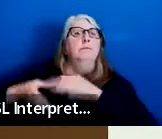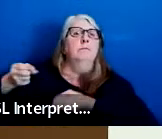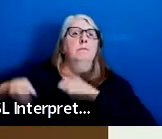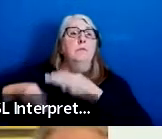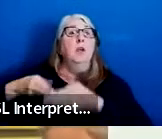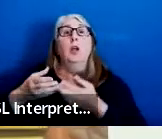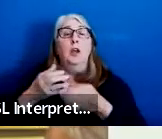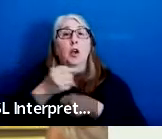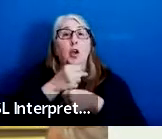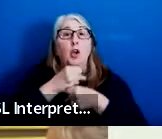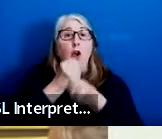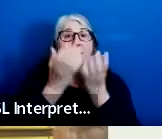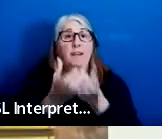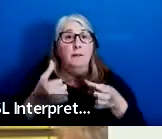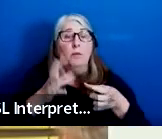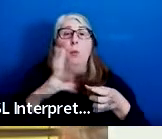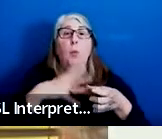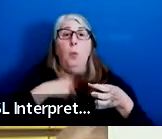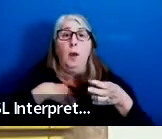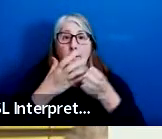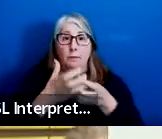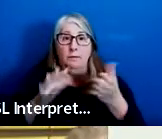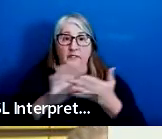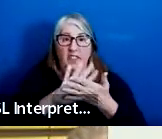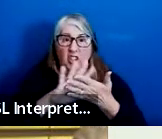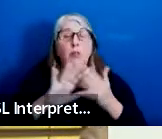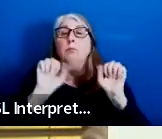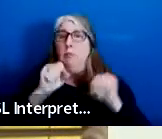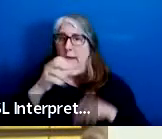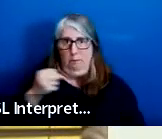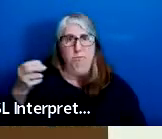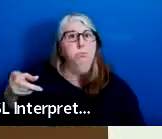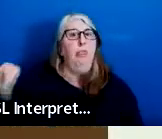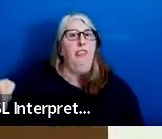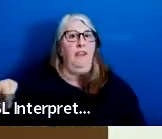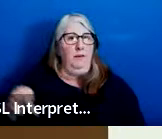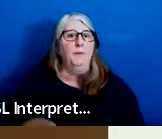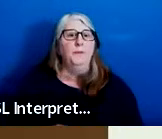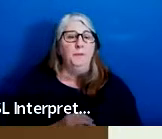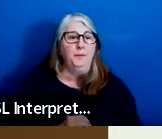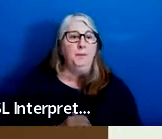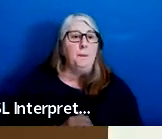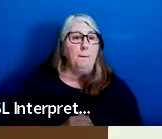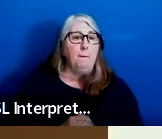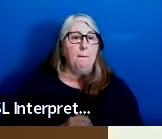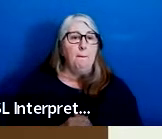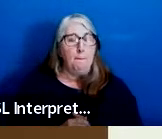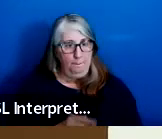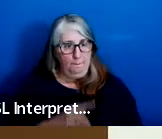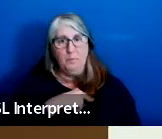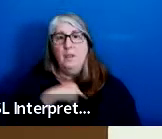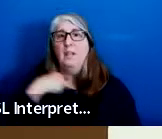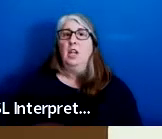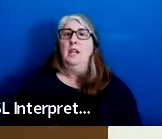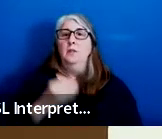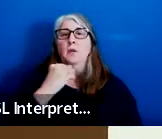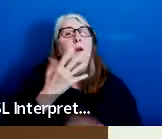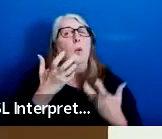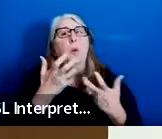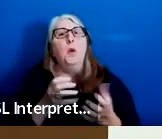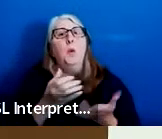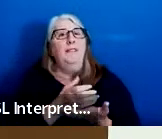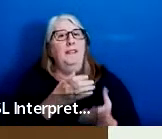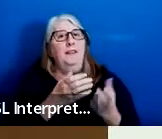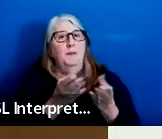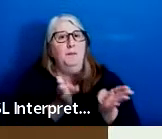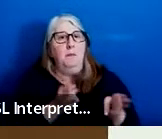there. Okay. Rotten fruits, old, leftovers. The Chinese takeout. The old Chinese takeout. Now, we don't want the container on this because